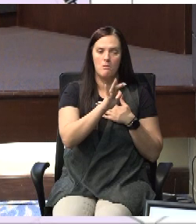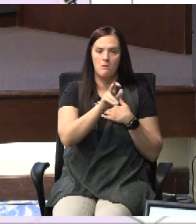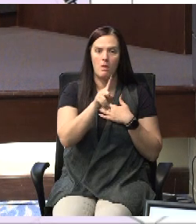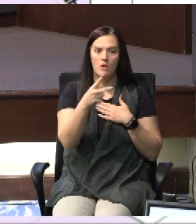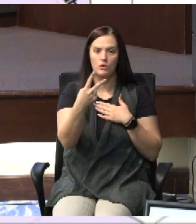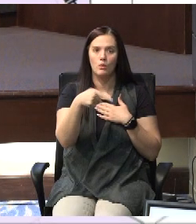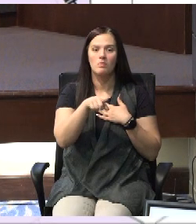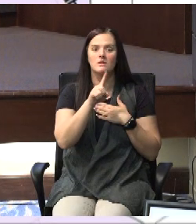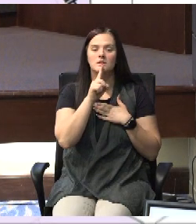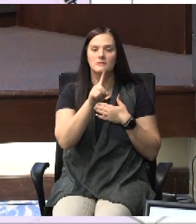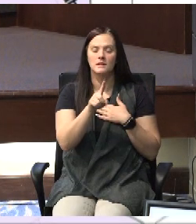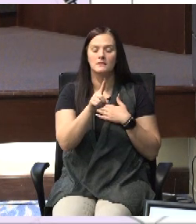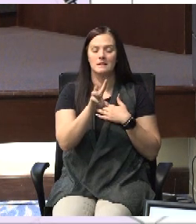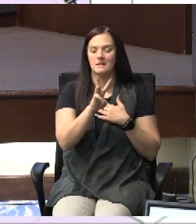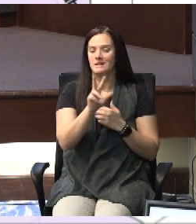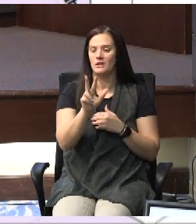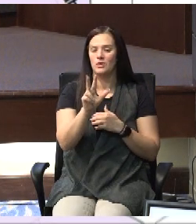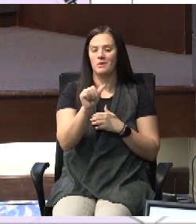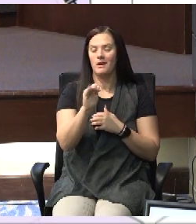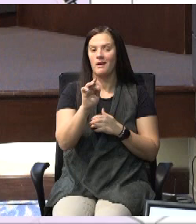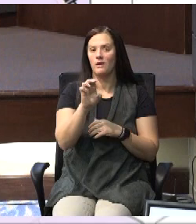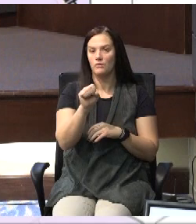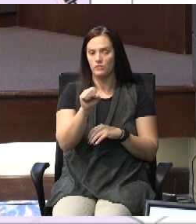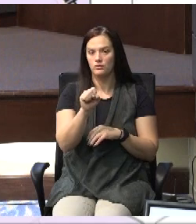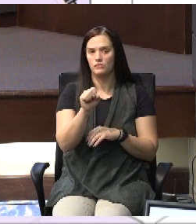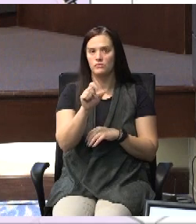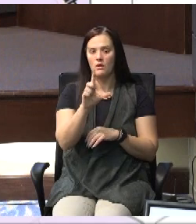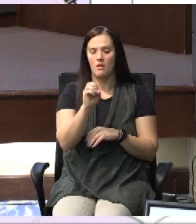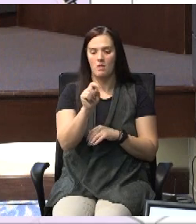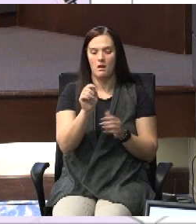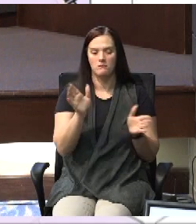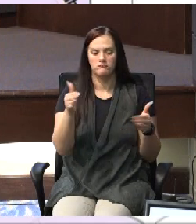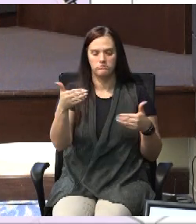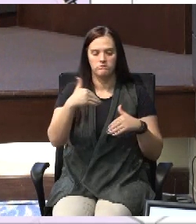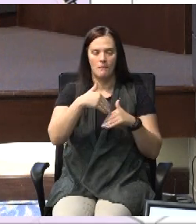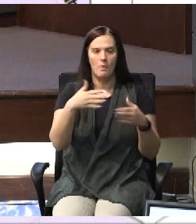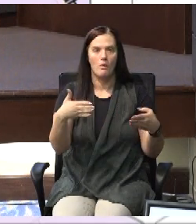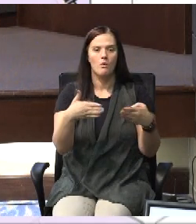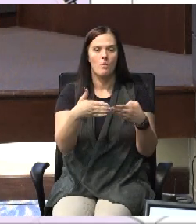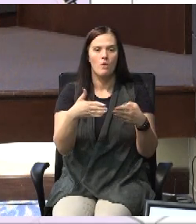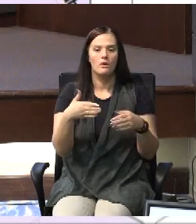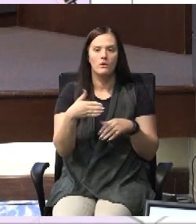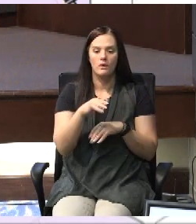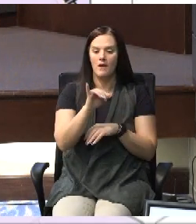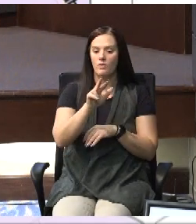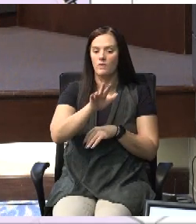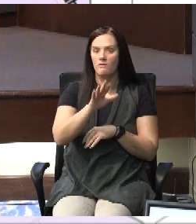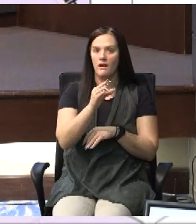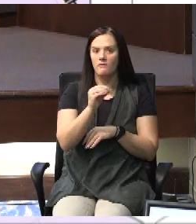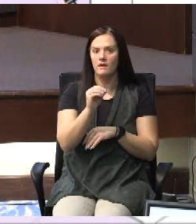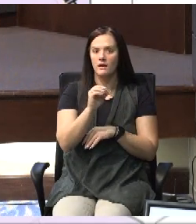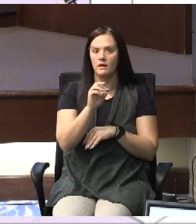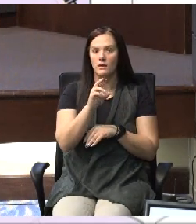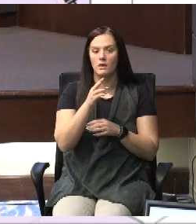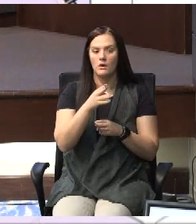is a 63-acre lot at the corner of I-35 and